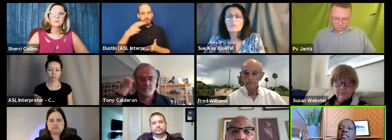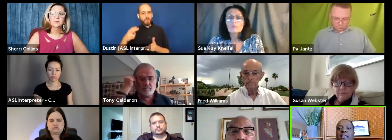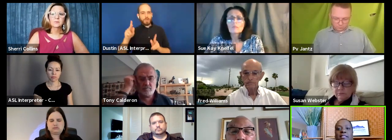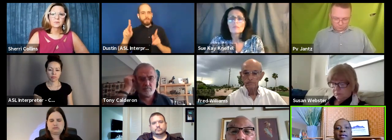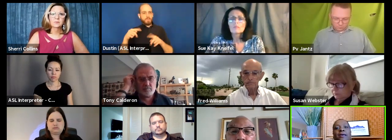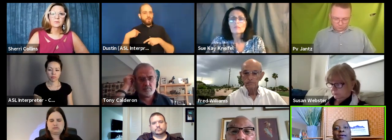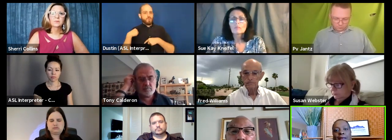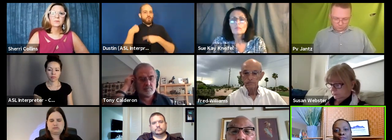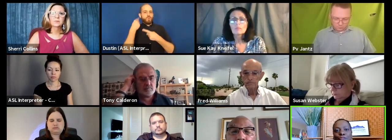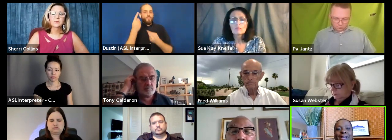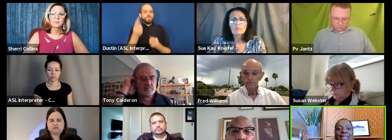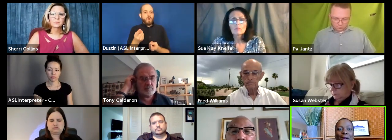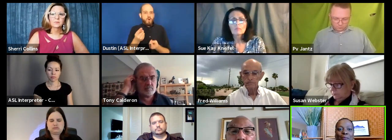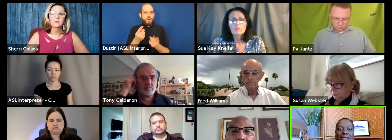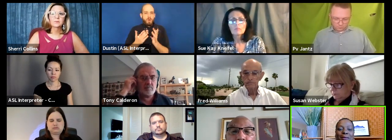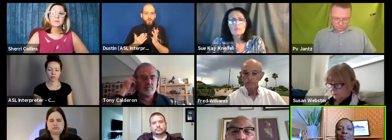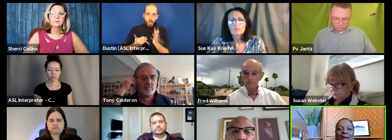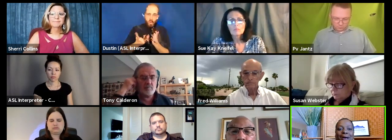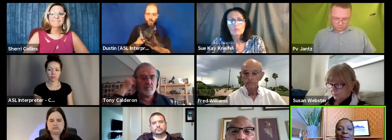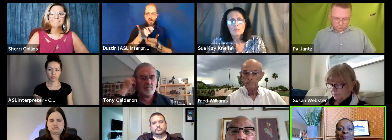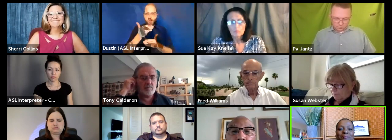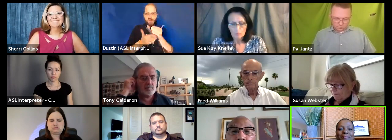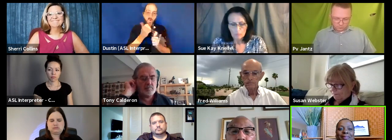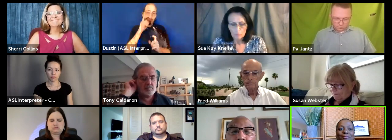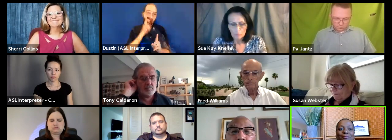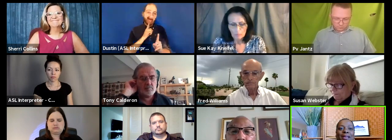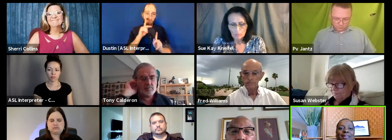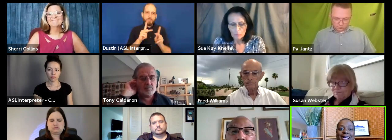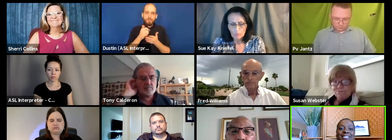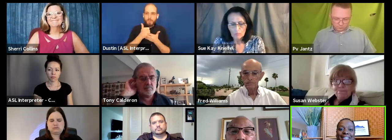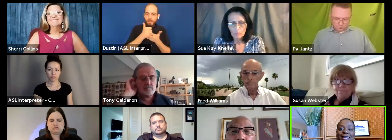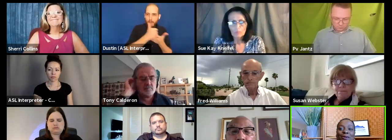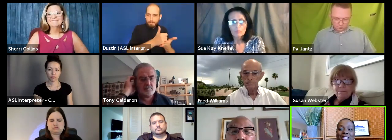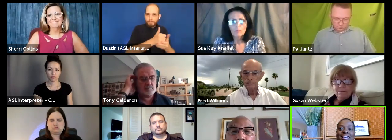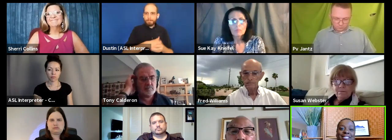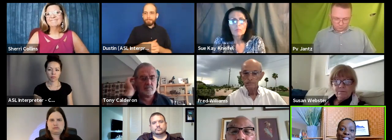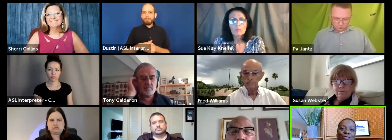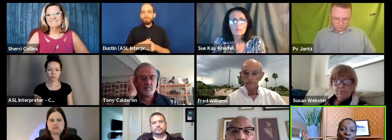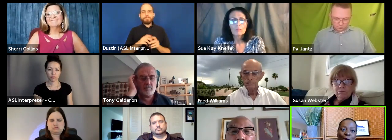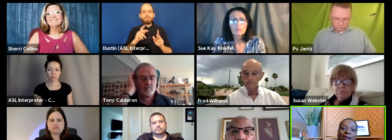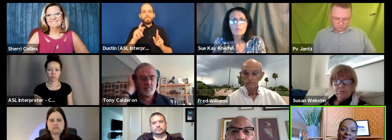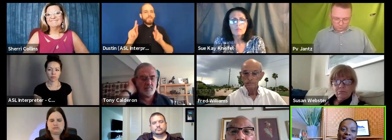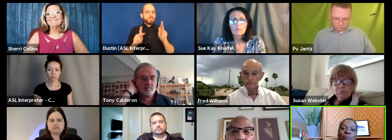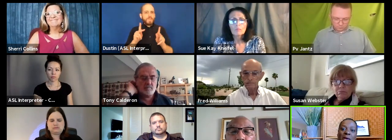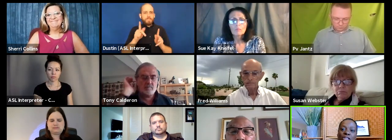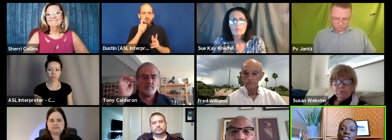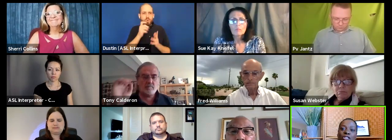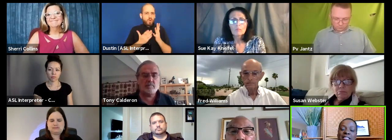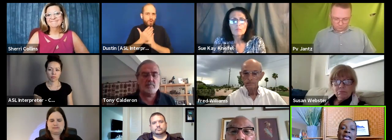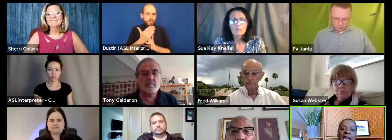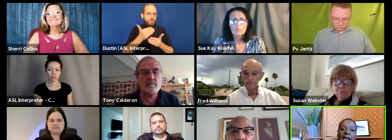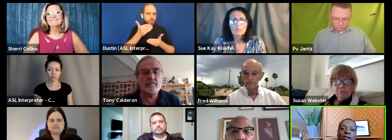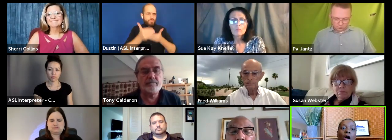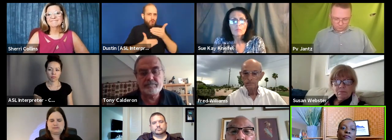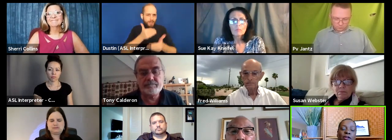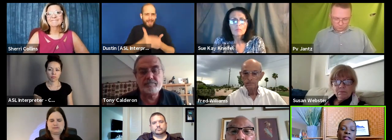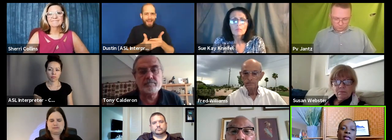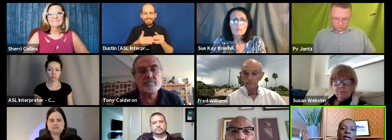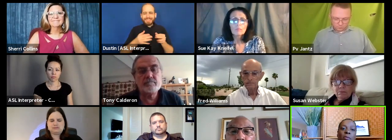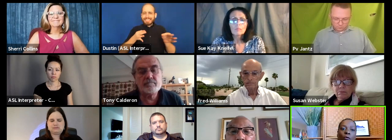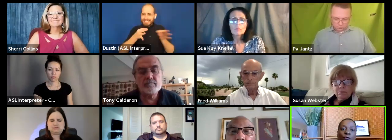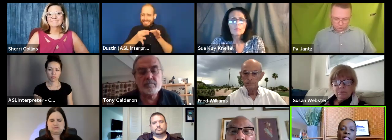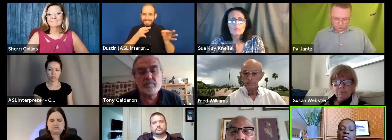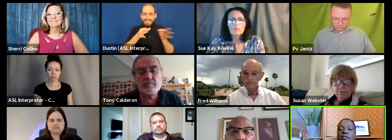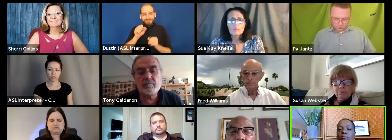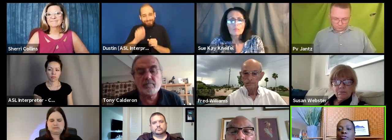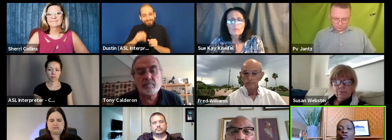the process, trying to help them recognize that it does require a lot of patience, and offering